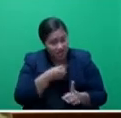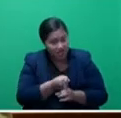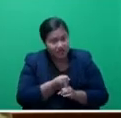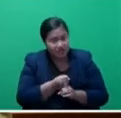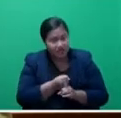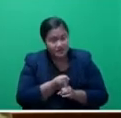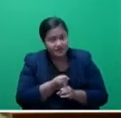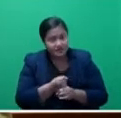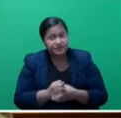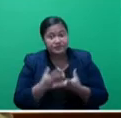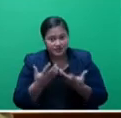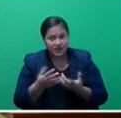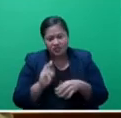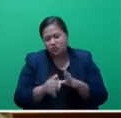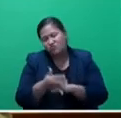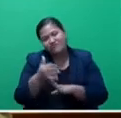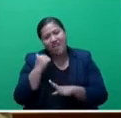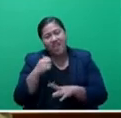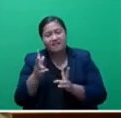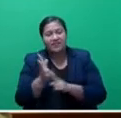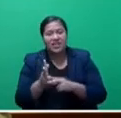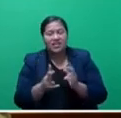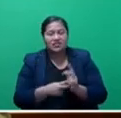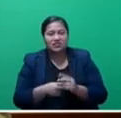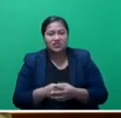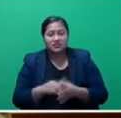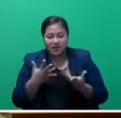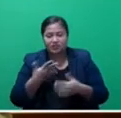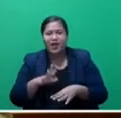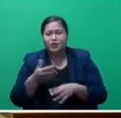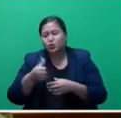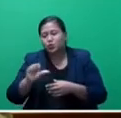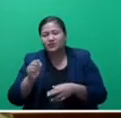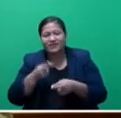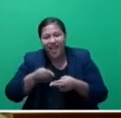returned back to their villages and are now willing to cultivate land to earn a